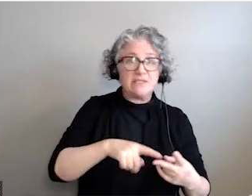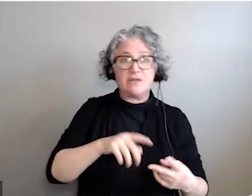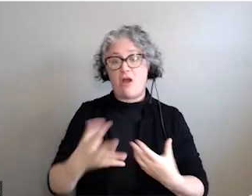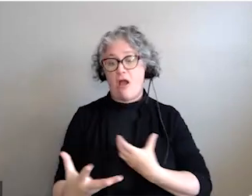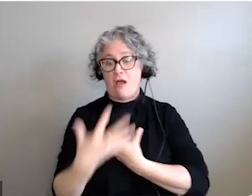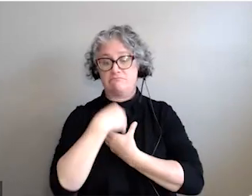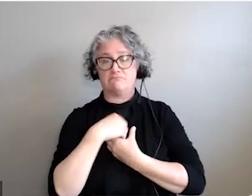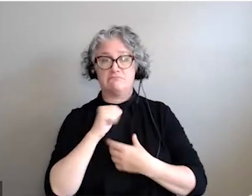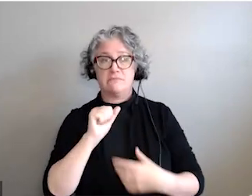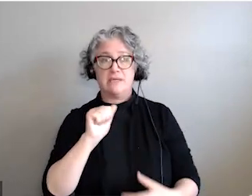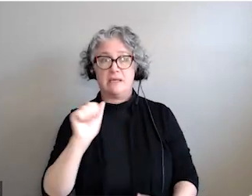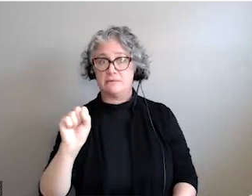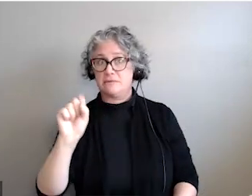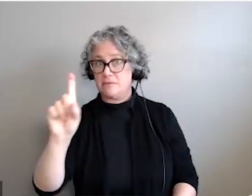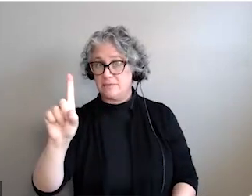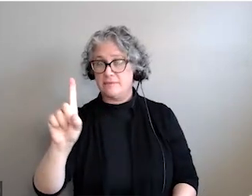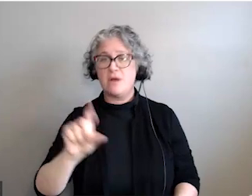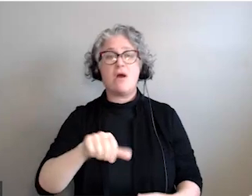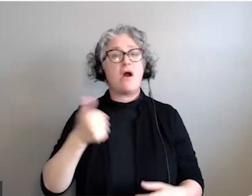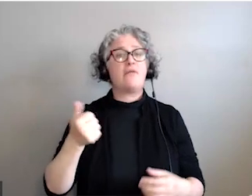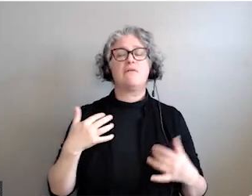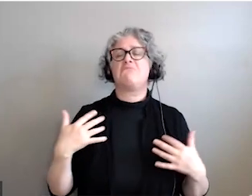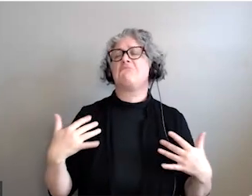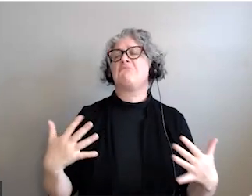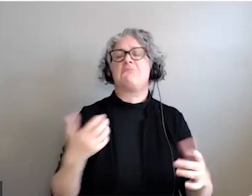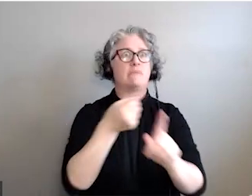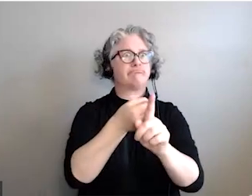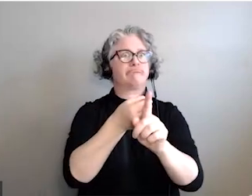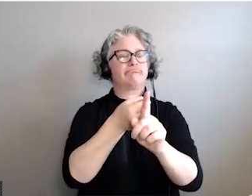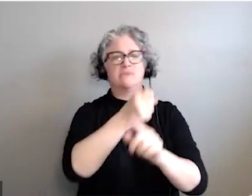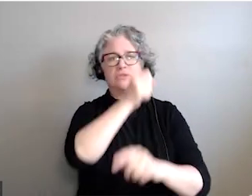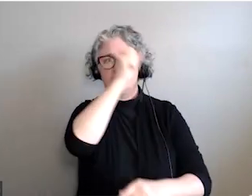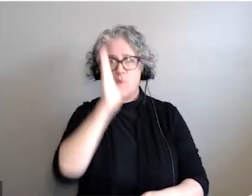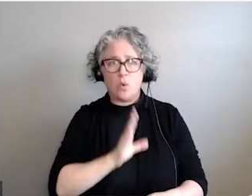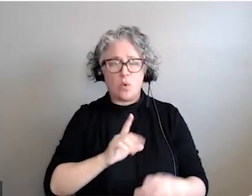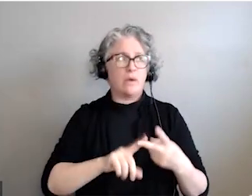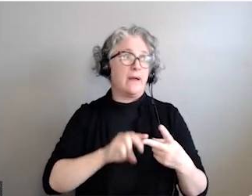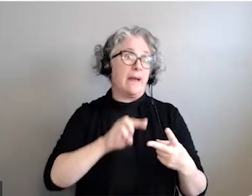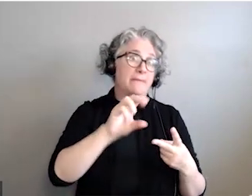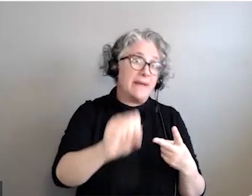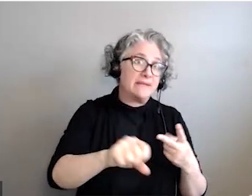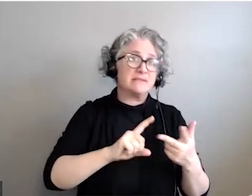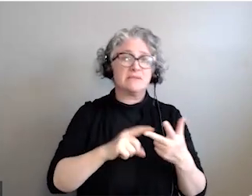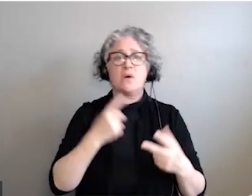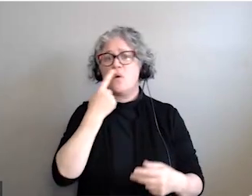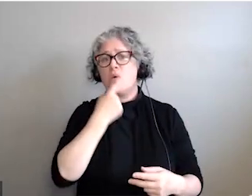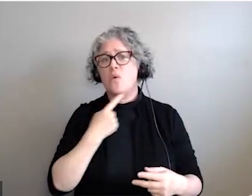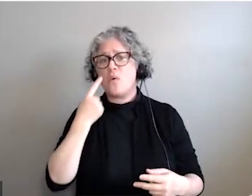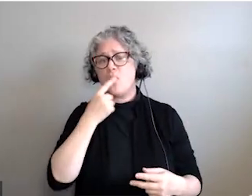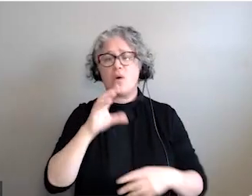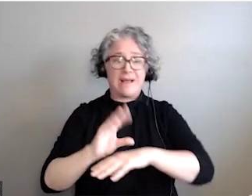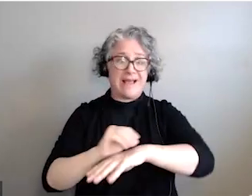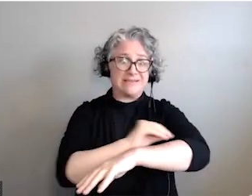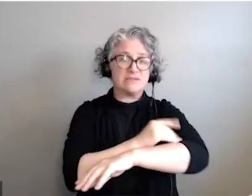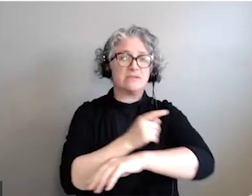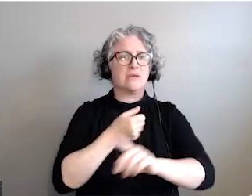are acquired later in life, such as after a stroke or with multiple sclerosis or oral cancers. Next